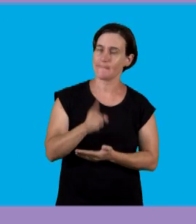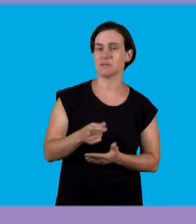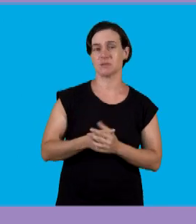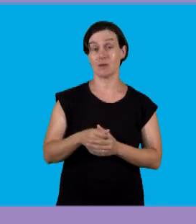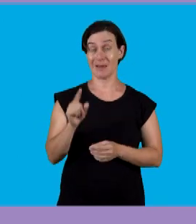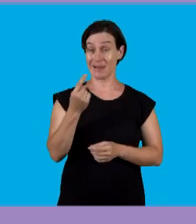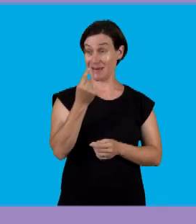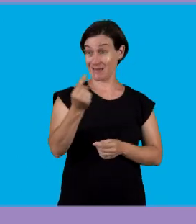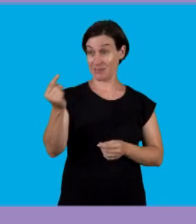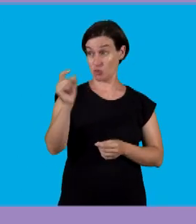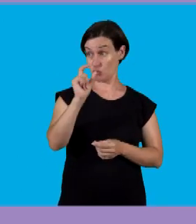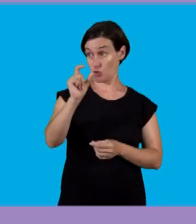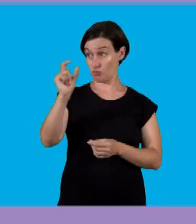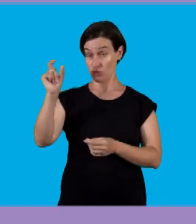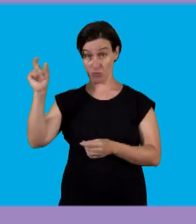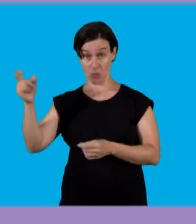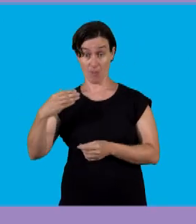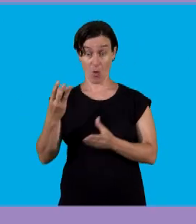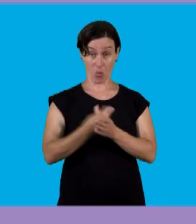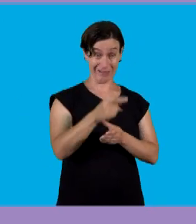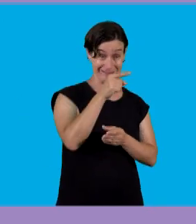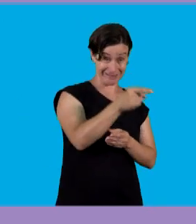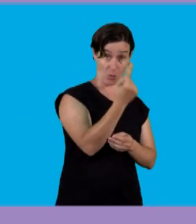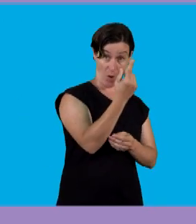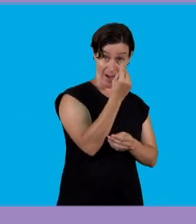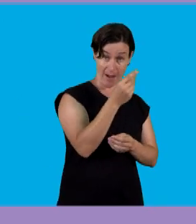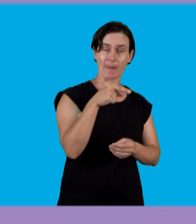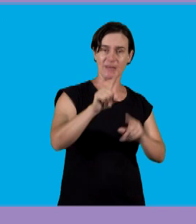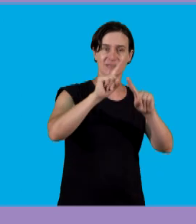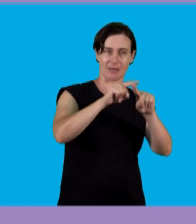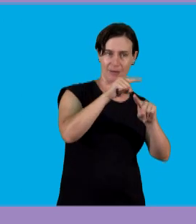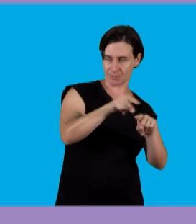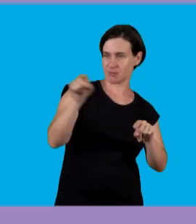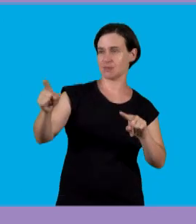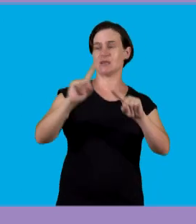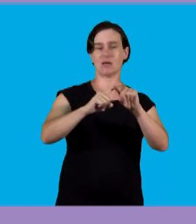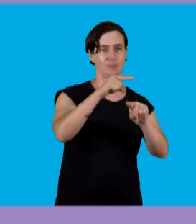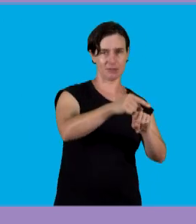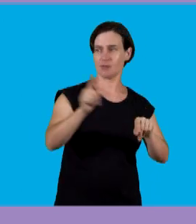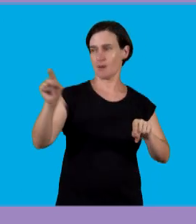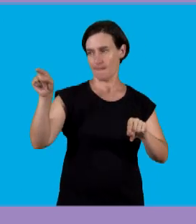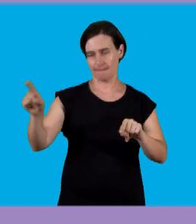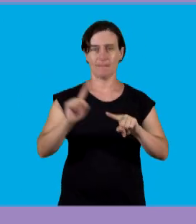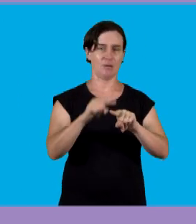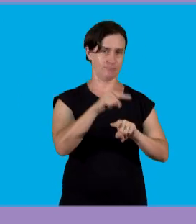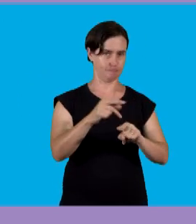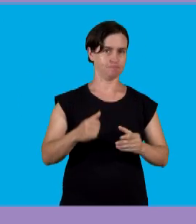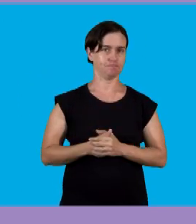that each term of that trinomial multiplies with either that integer or that